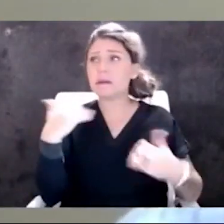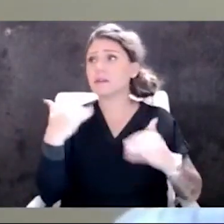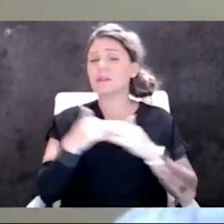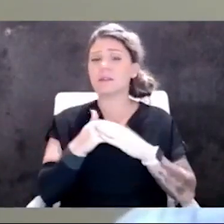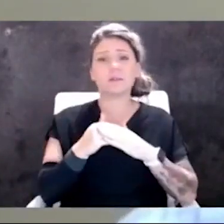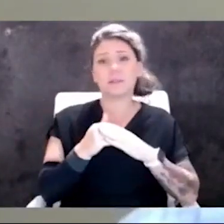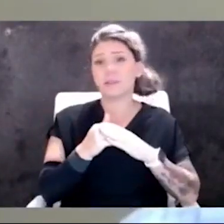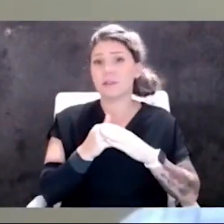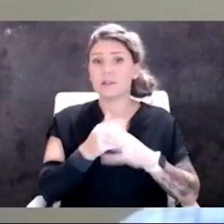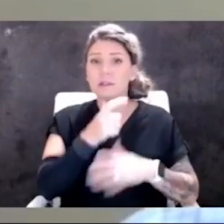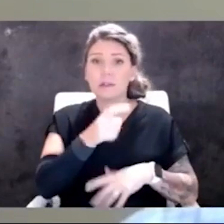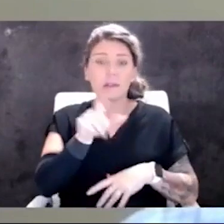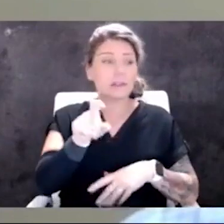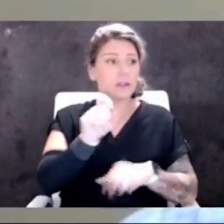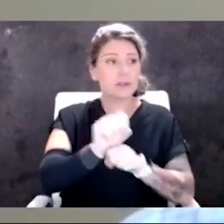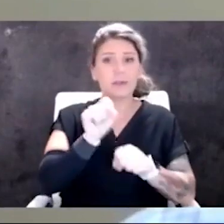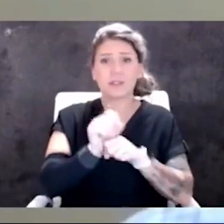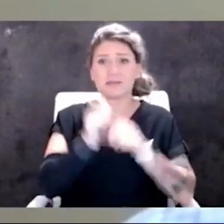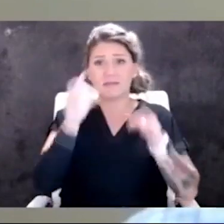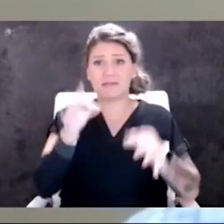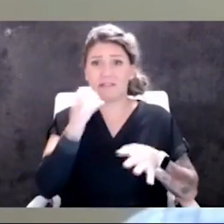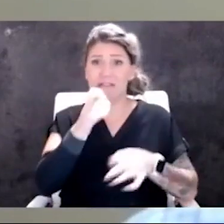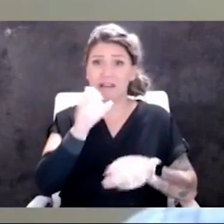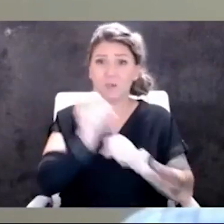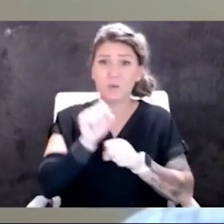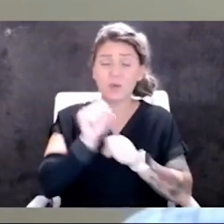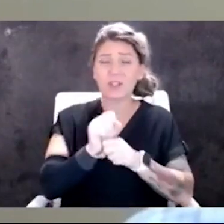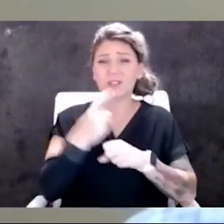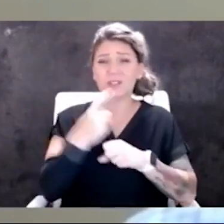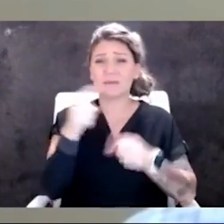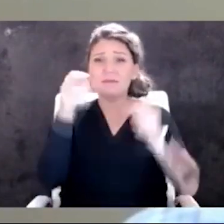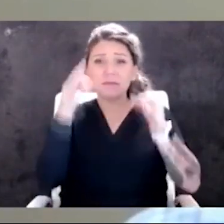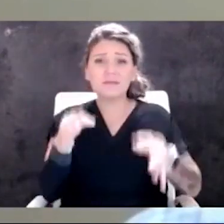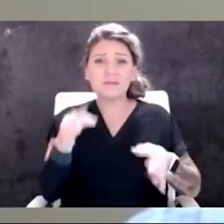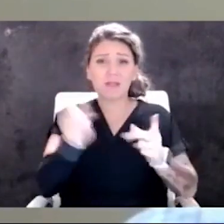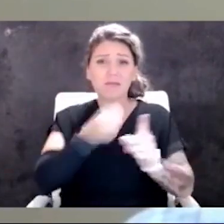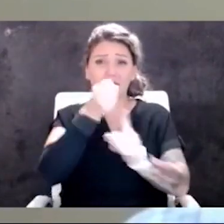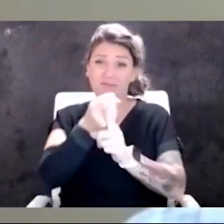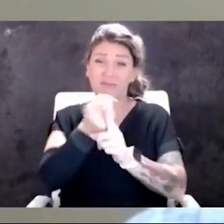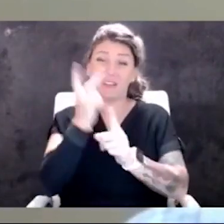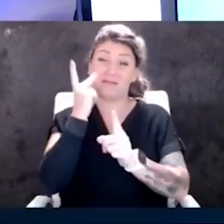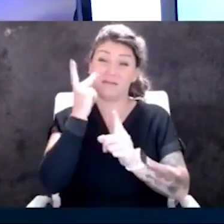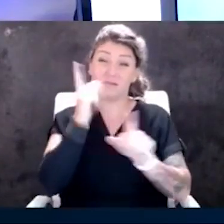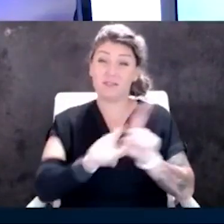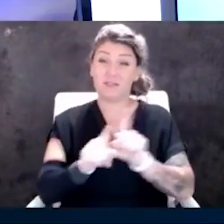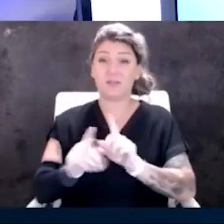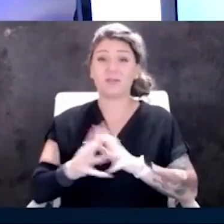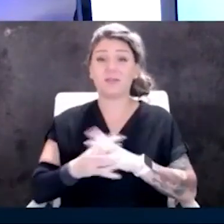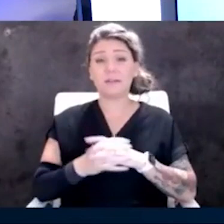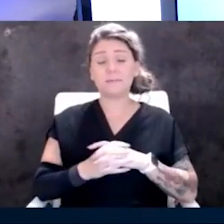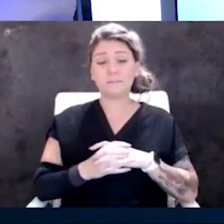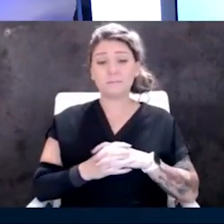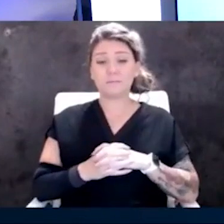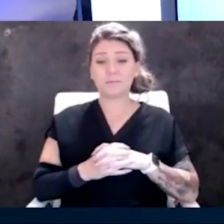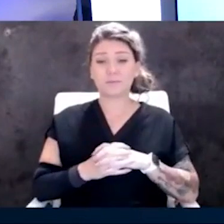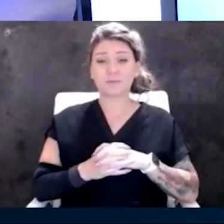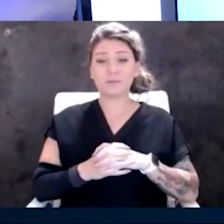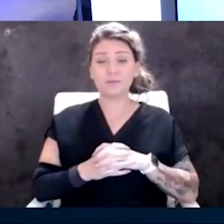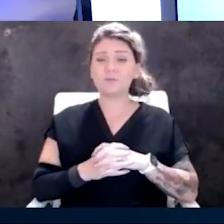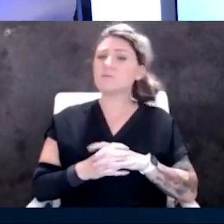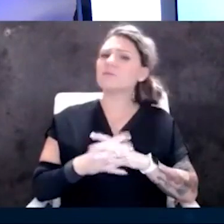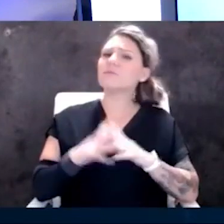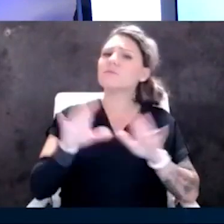work, then they choose not to work. So we're seeing those impacts as well. So, Chris, talk to us a little bit